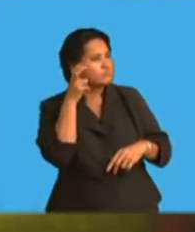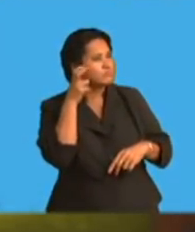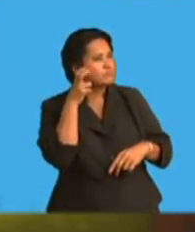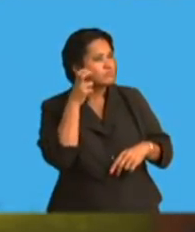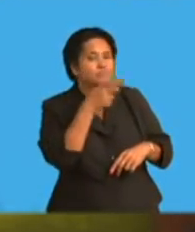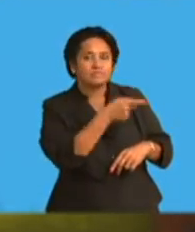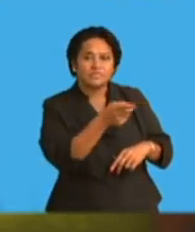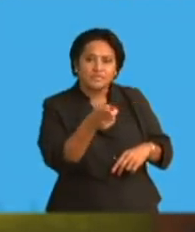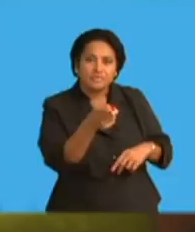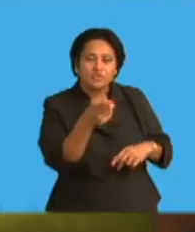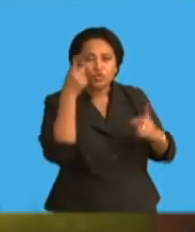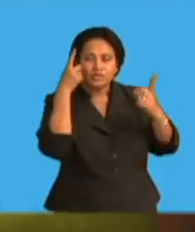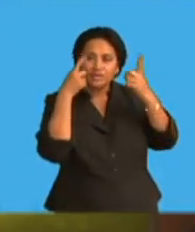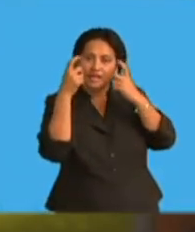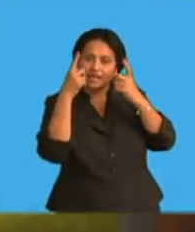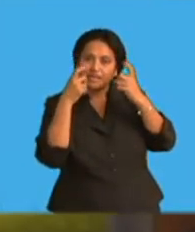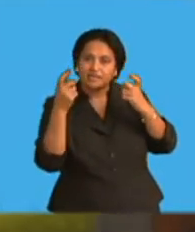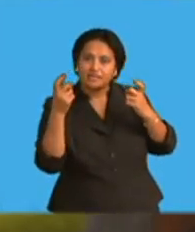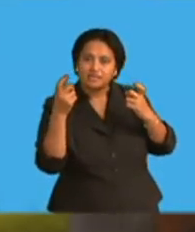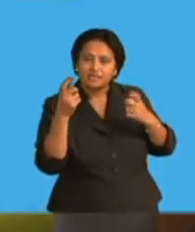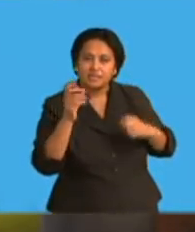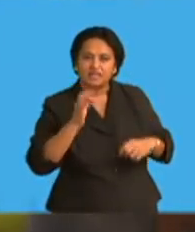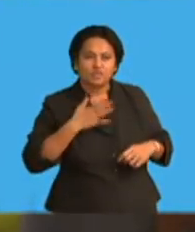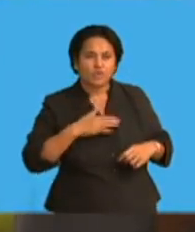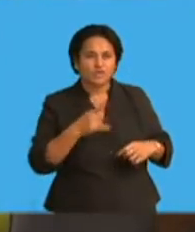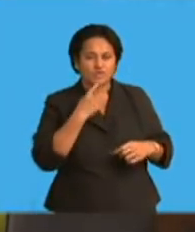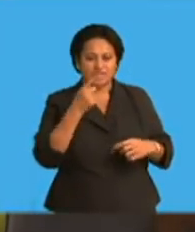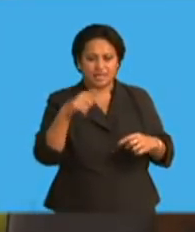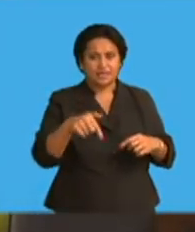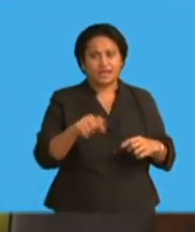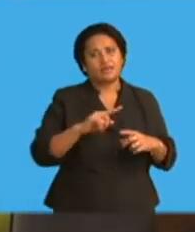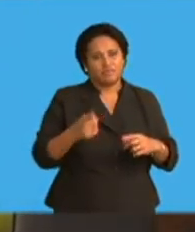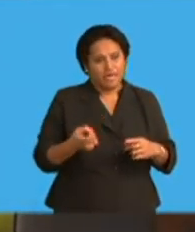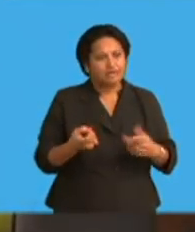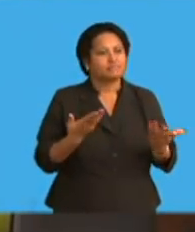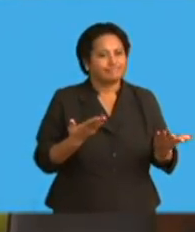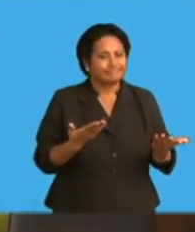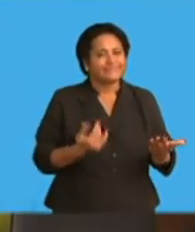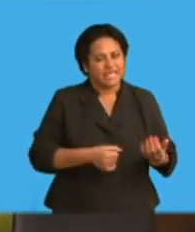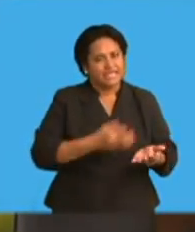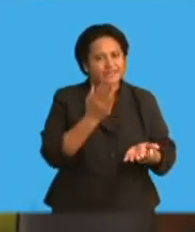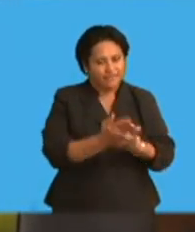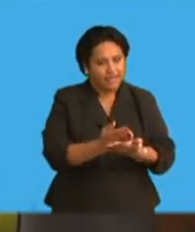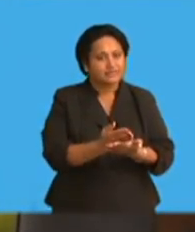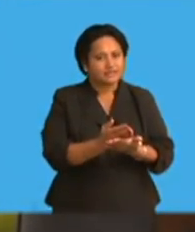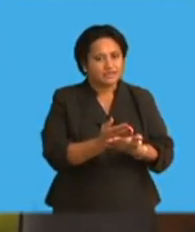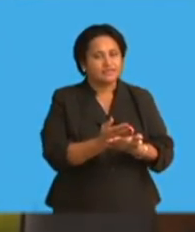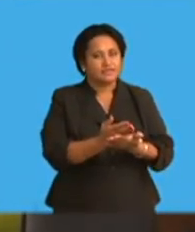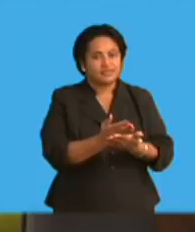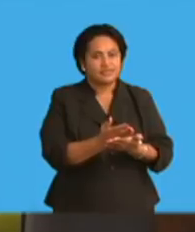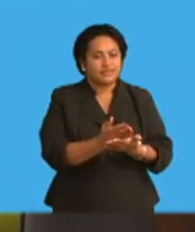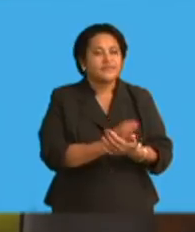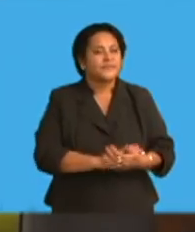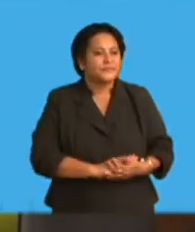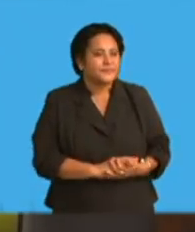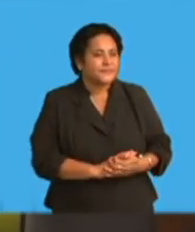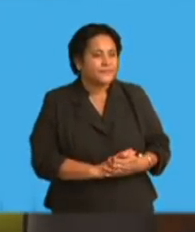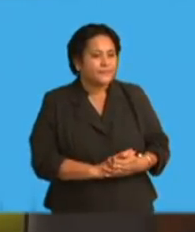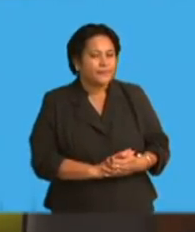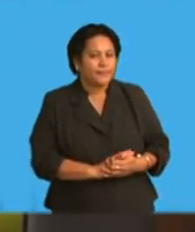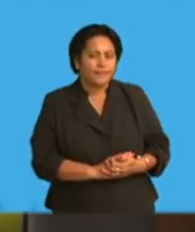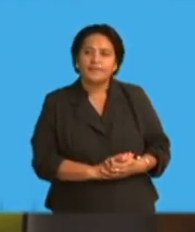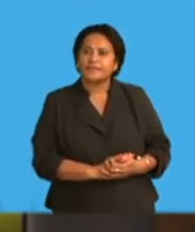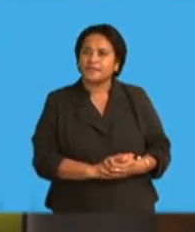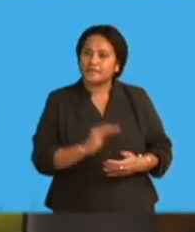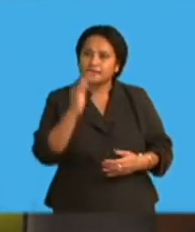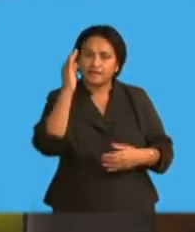kind of ideas. And I don't like to say this publicly, Madam Speaker, but it is a fact. Madam Speaker, a lot of people have